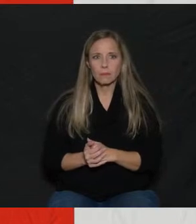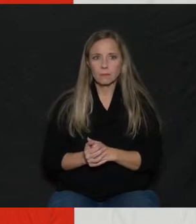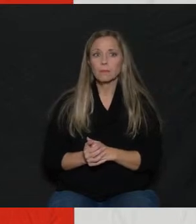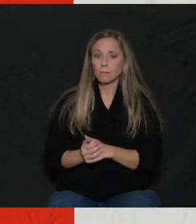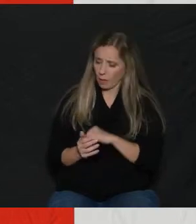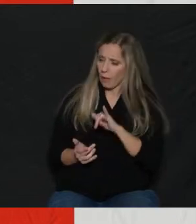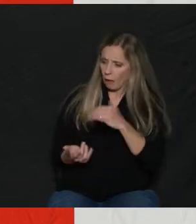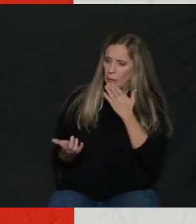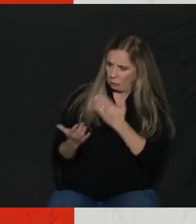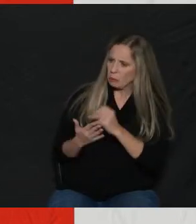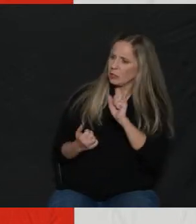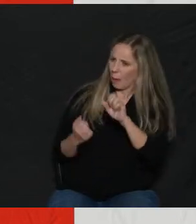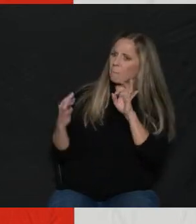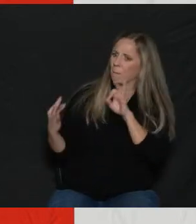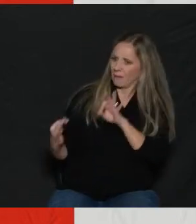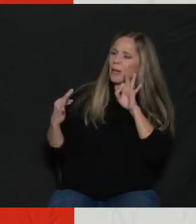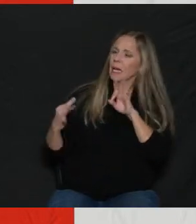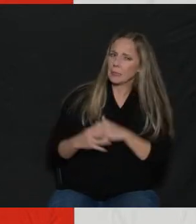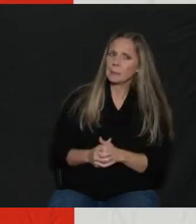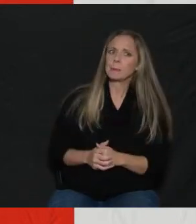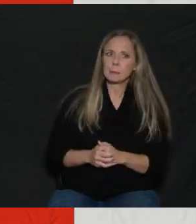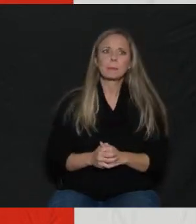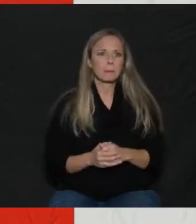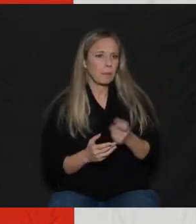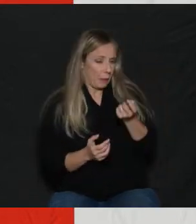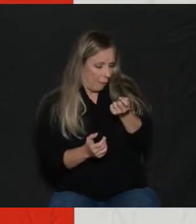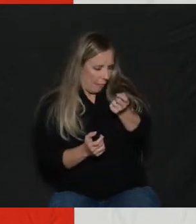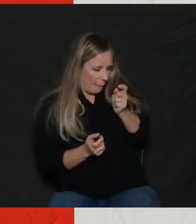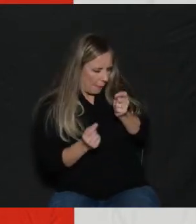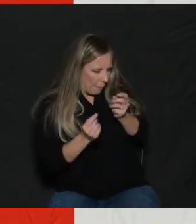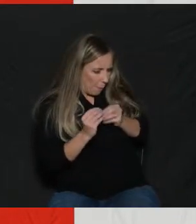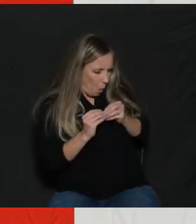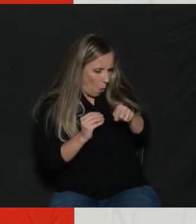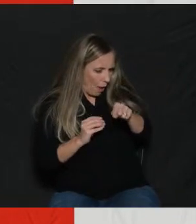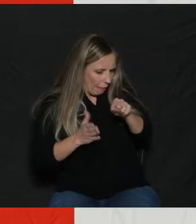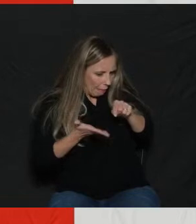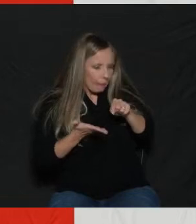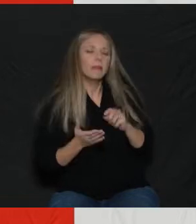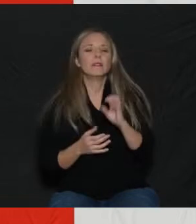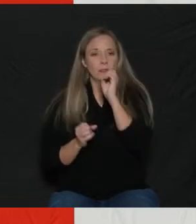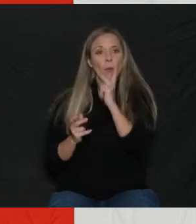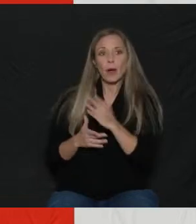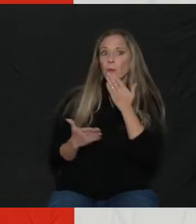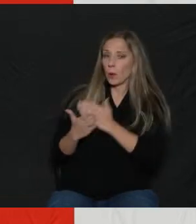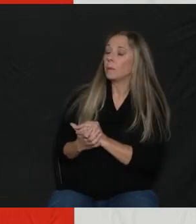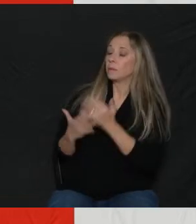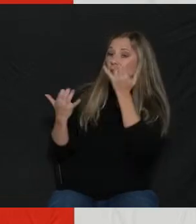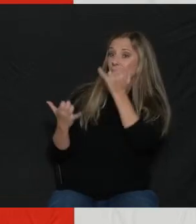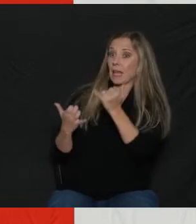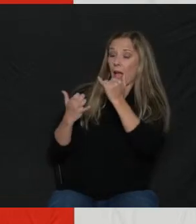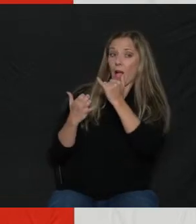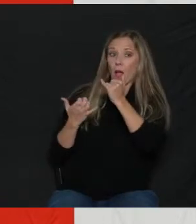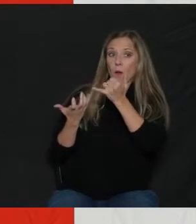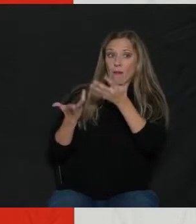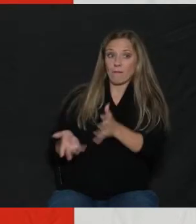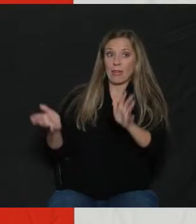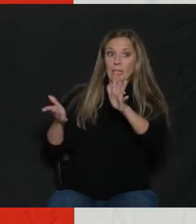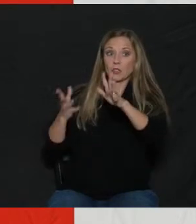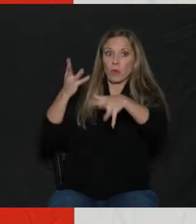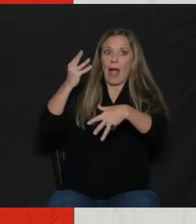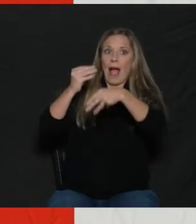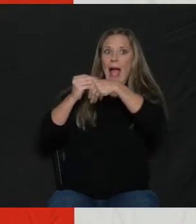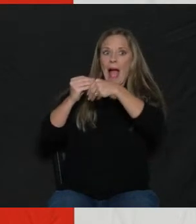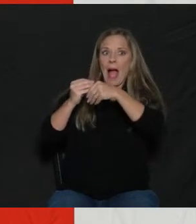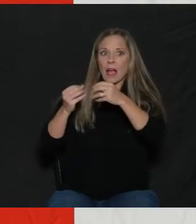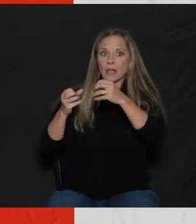There you go. Ooh. Perfect. I got a air bubble, I felt it. Okay, good. Now, you're going to top them with these. Oh, We're